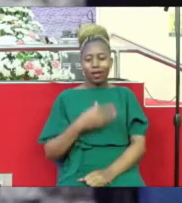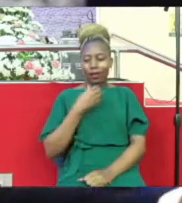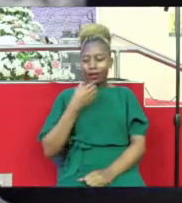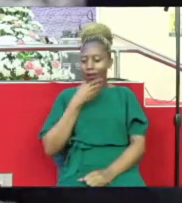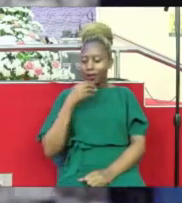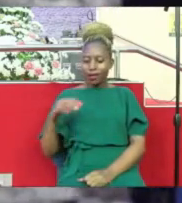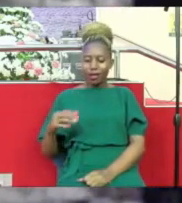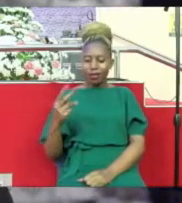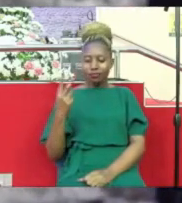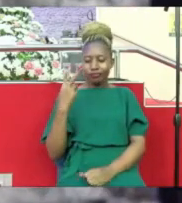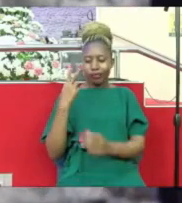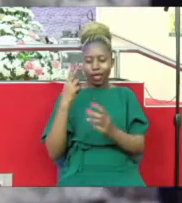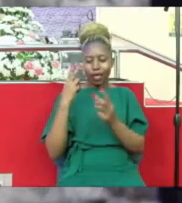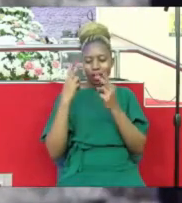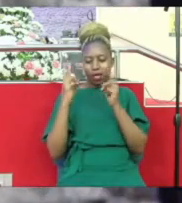and he does it.